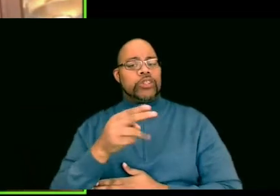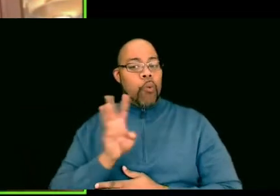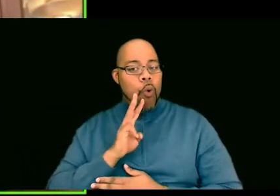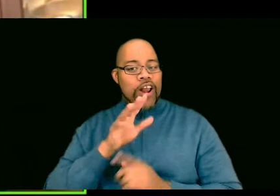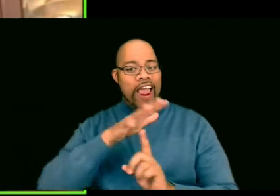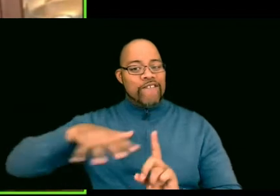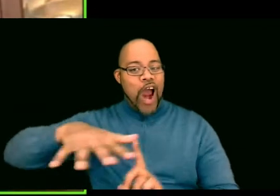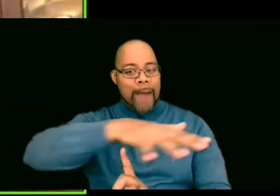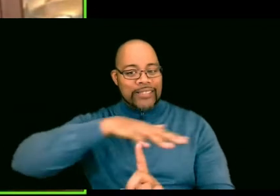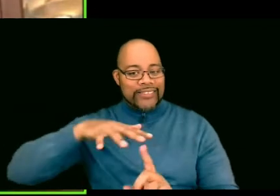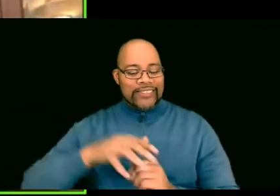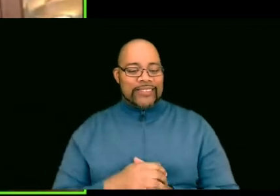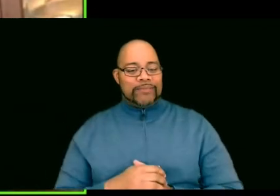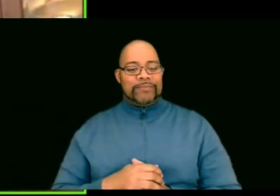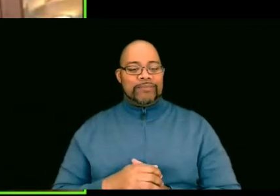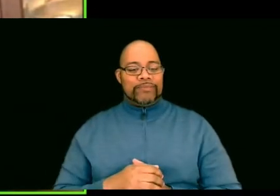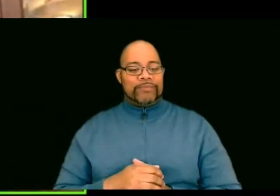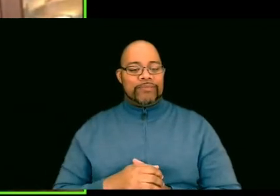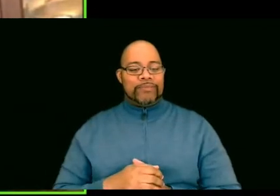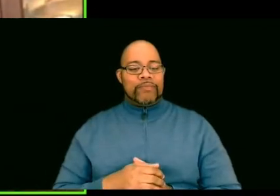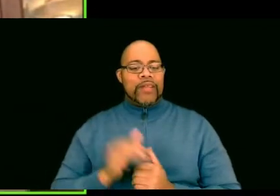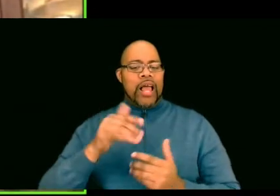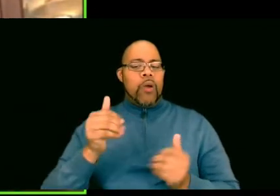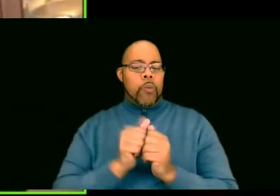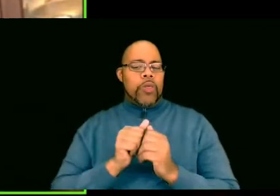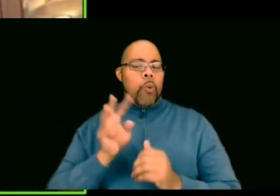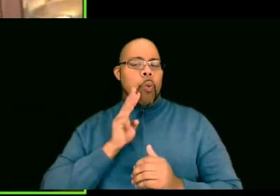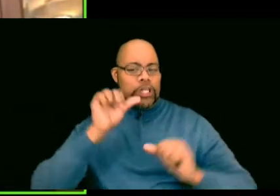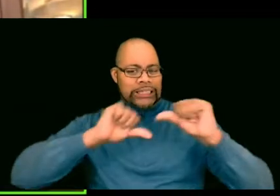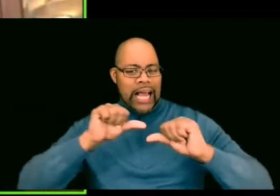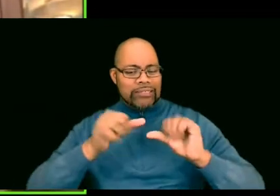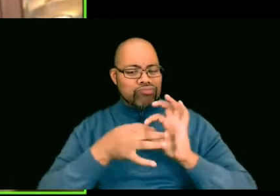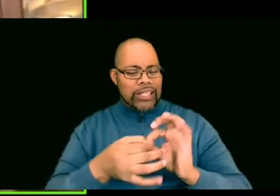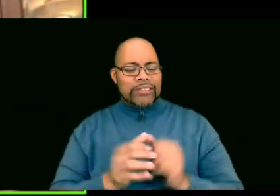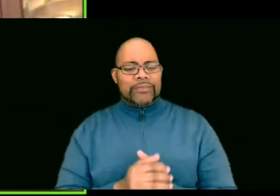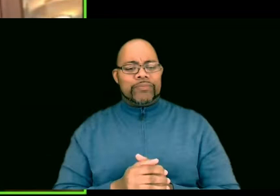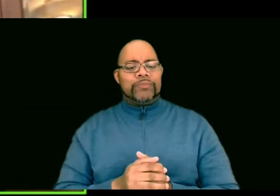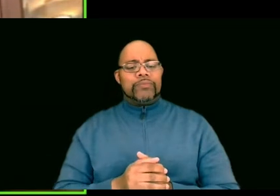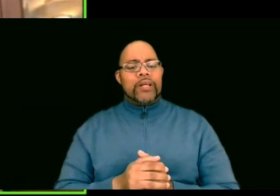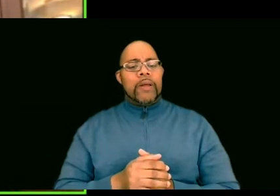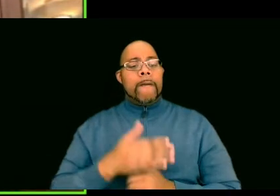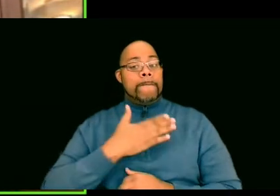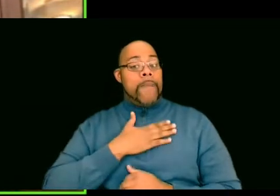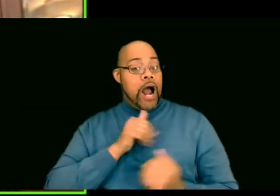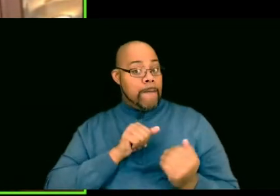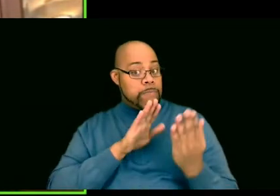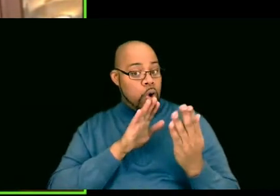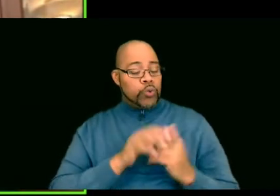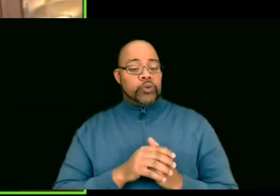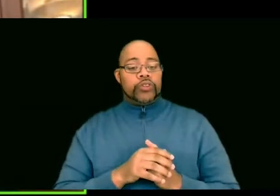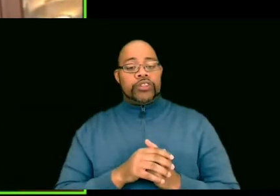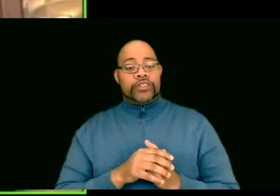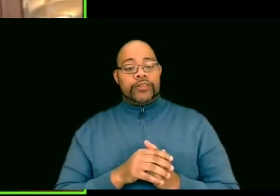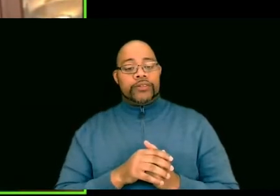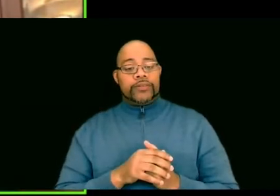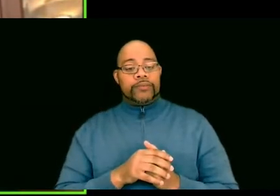freshwater environments as far as aquatic sciences are concerned. In other words, my approach